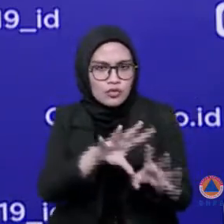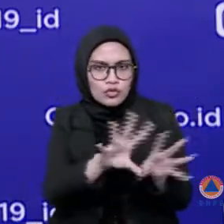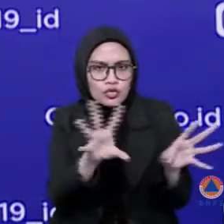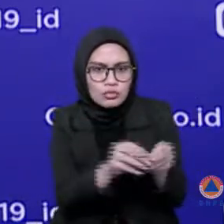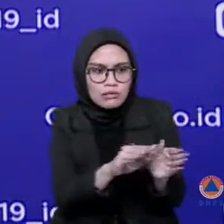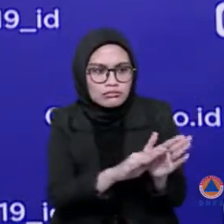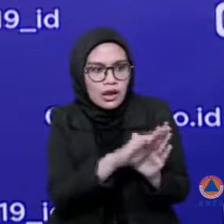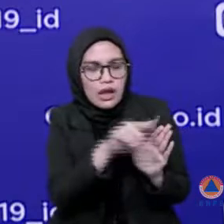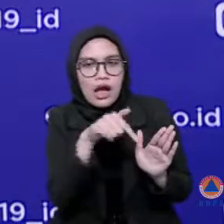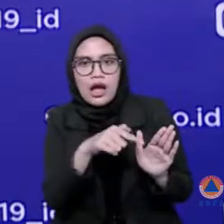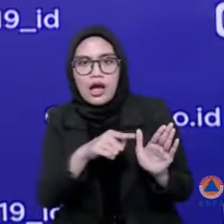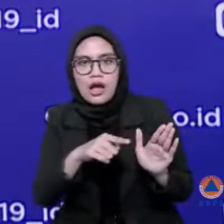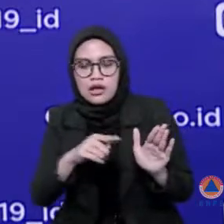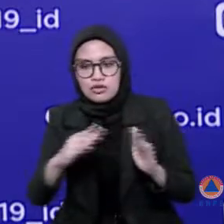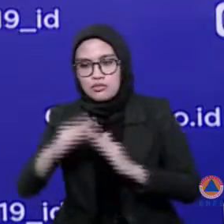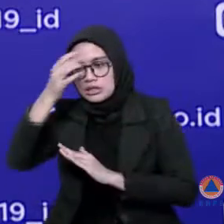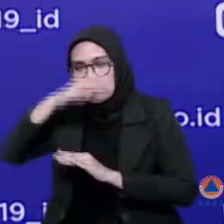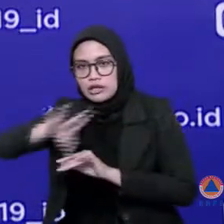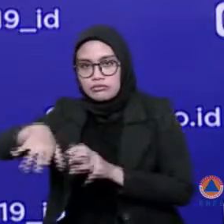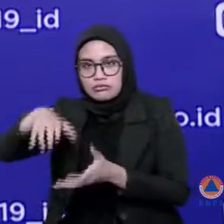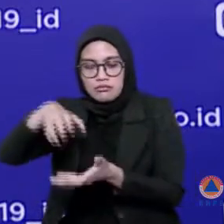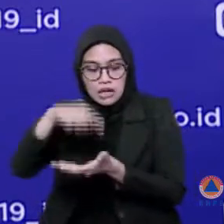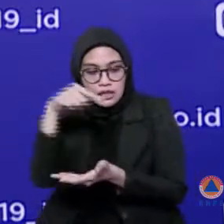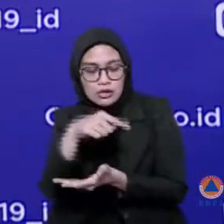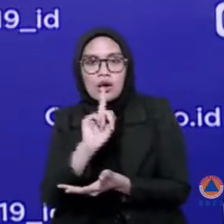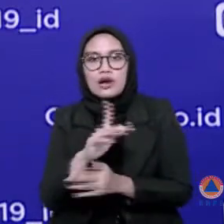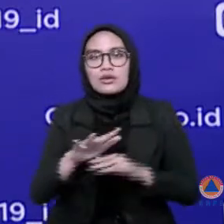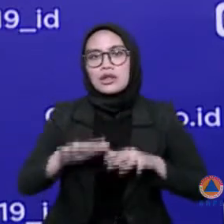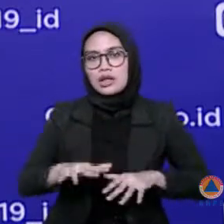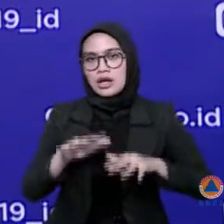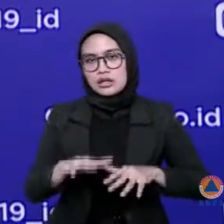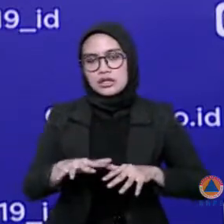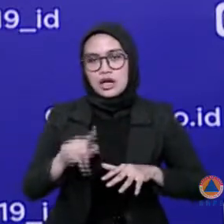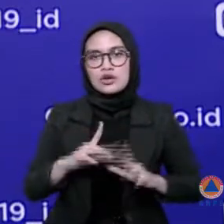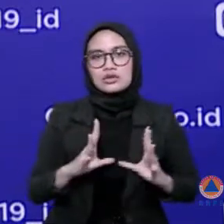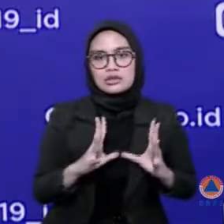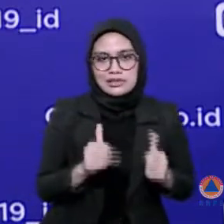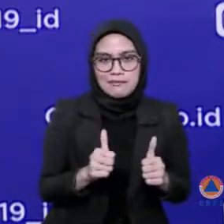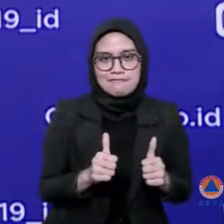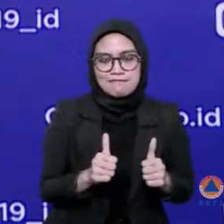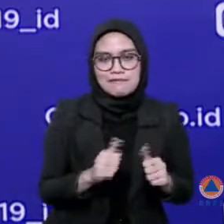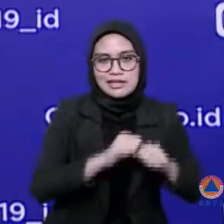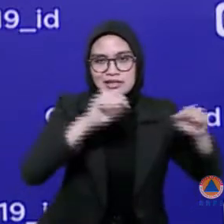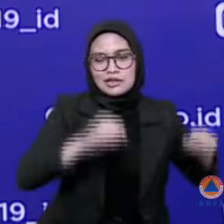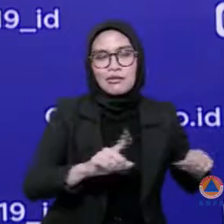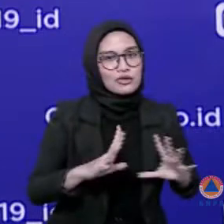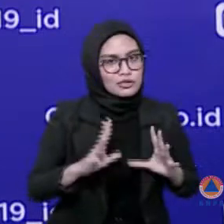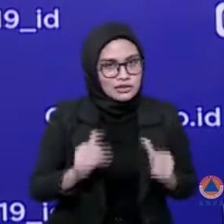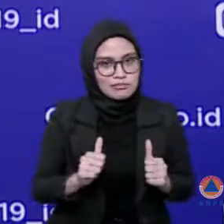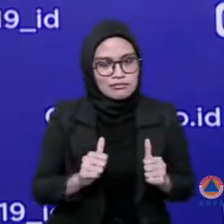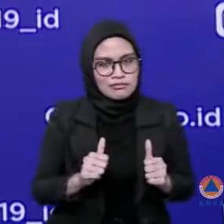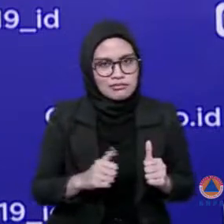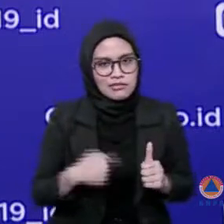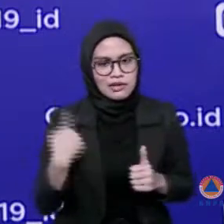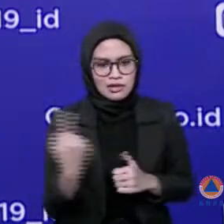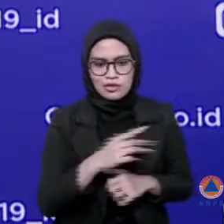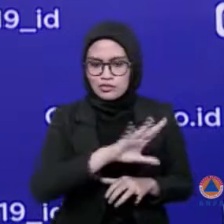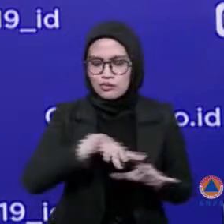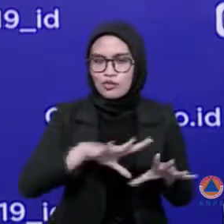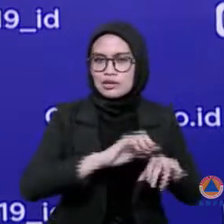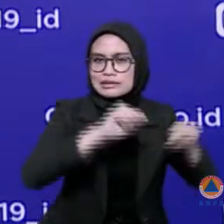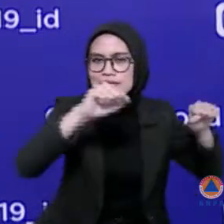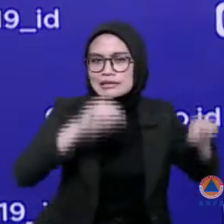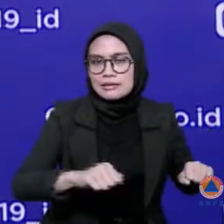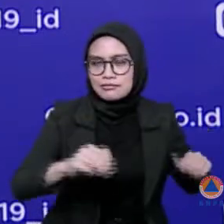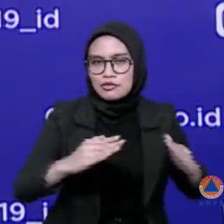than collectively nationally. So that therefore in terms of system we are ready, but of course